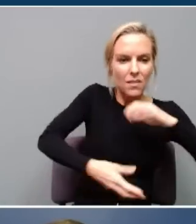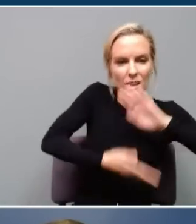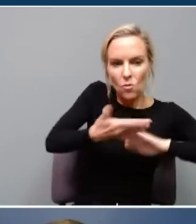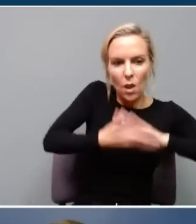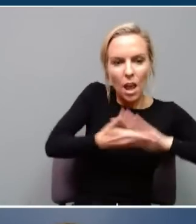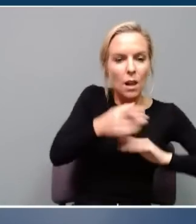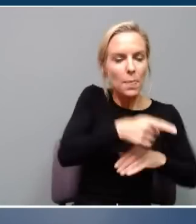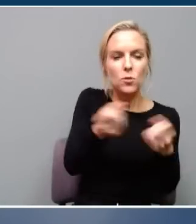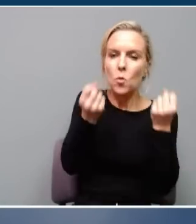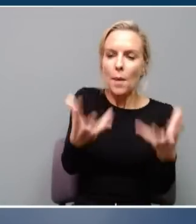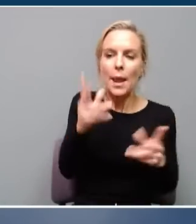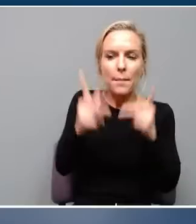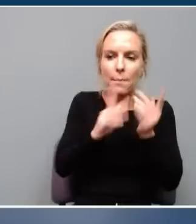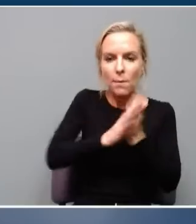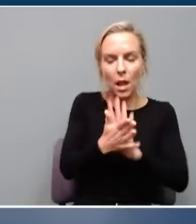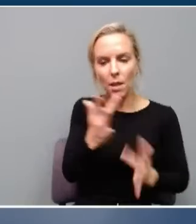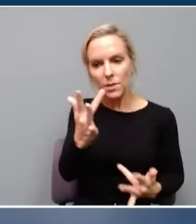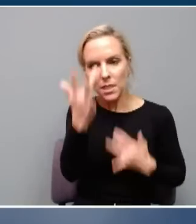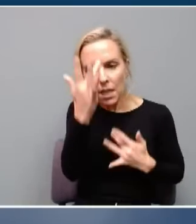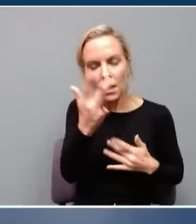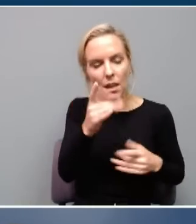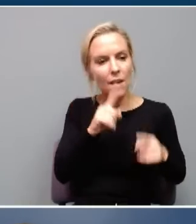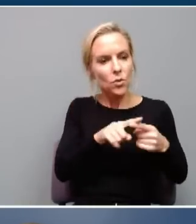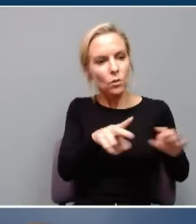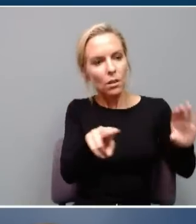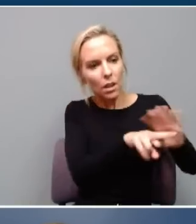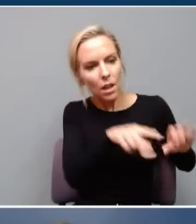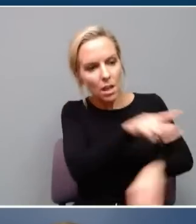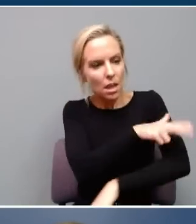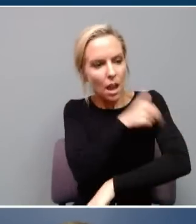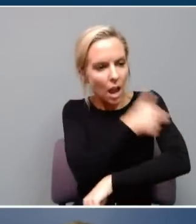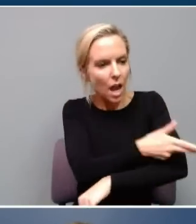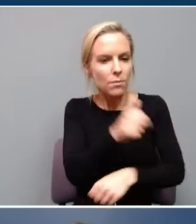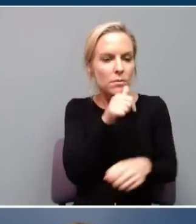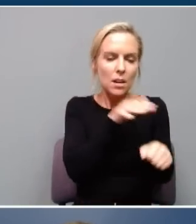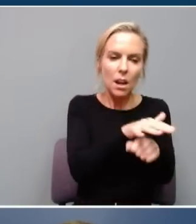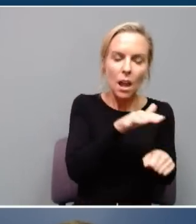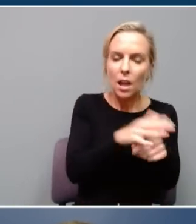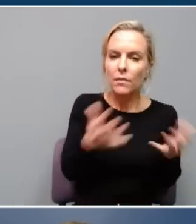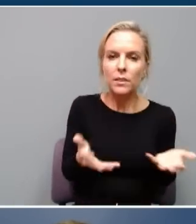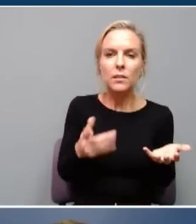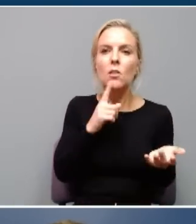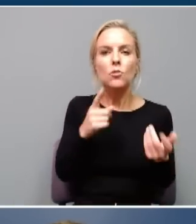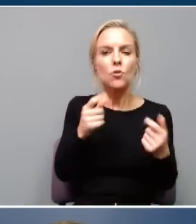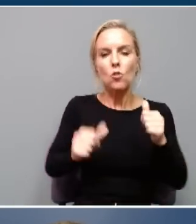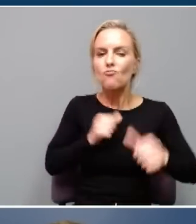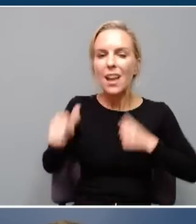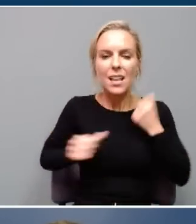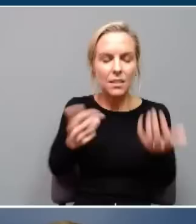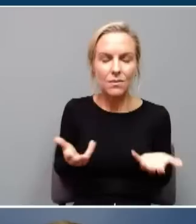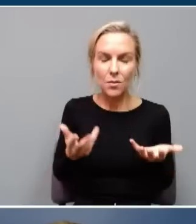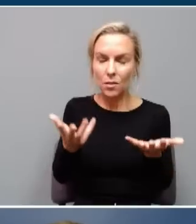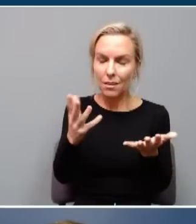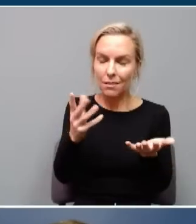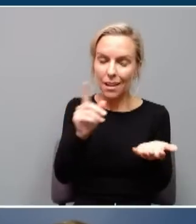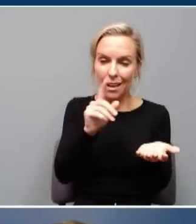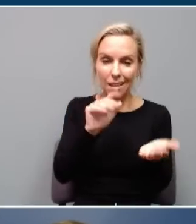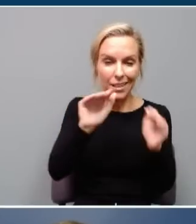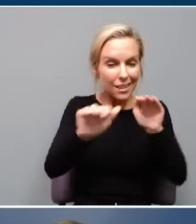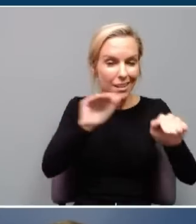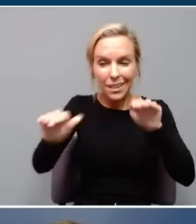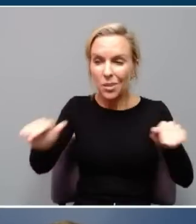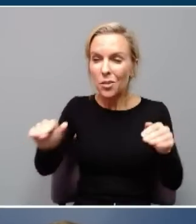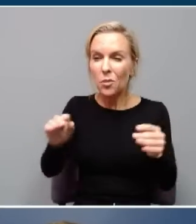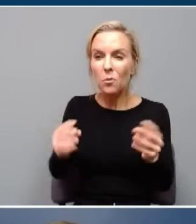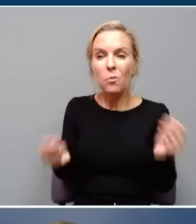getting sick because the Delta variant is more aggressive. So I'd ask everybody again, more people we get vaccinated, the more you're willing to